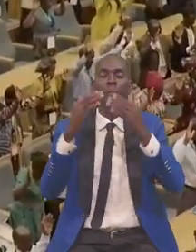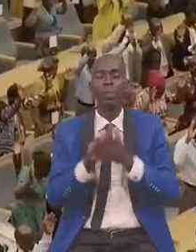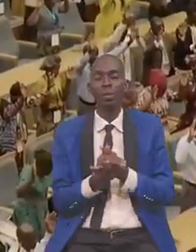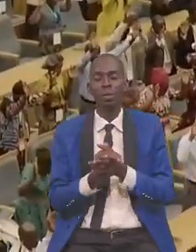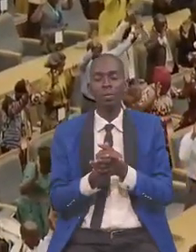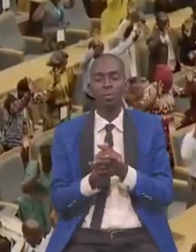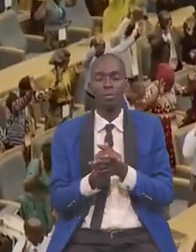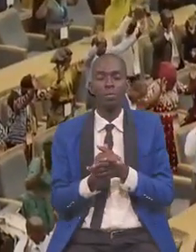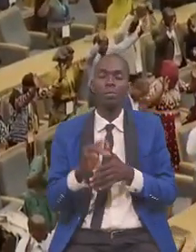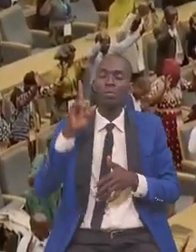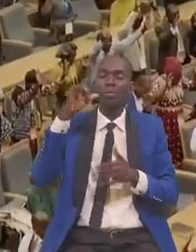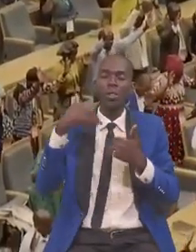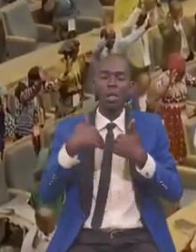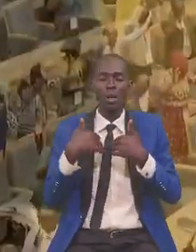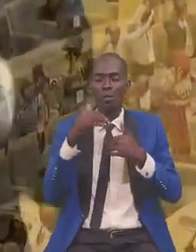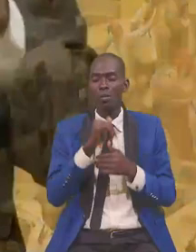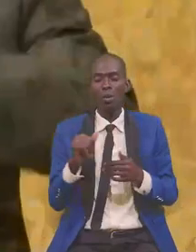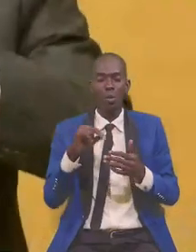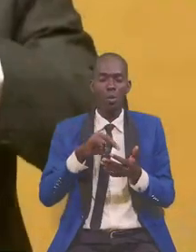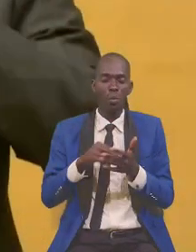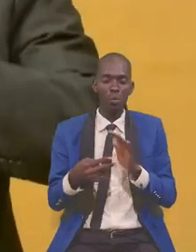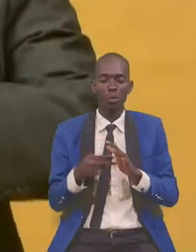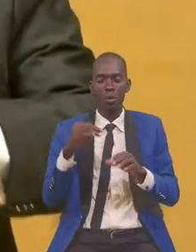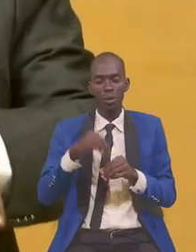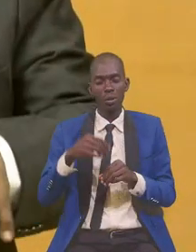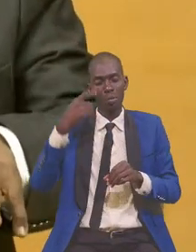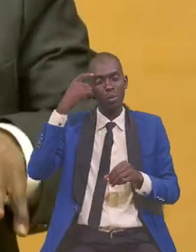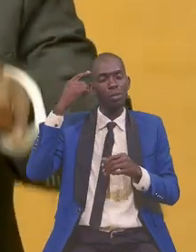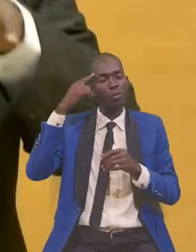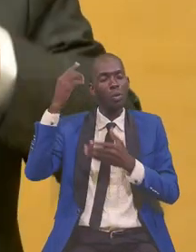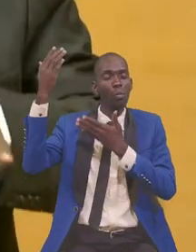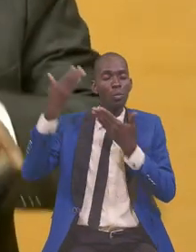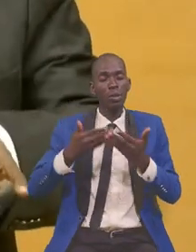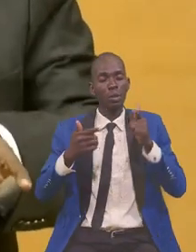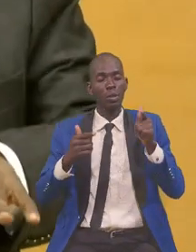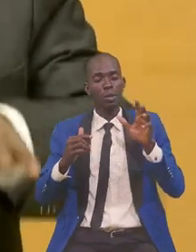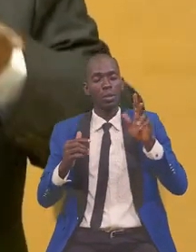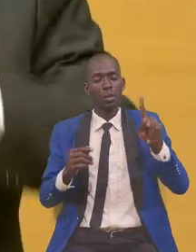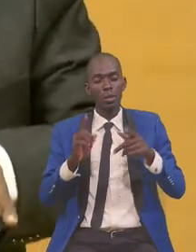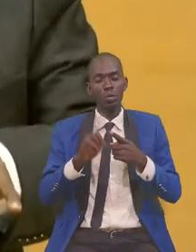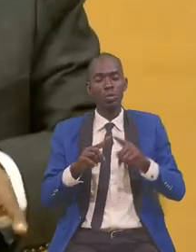You had a purpose in mind for bringing GCK to Lusaka